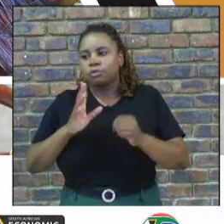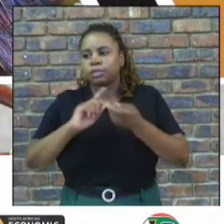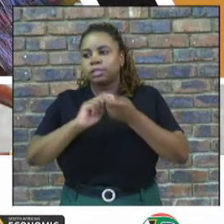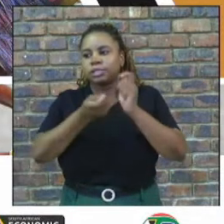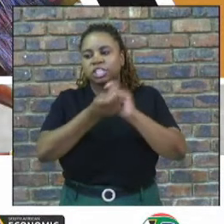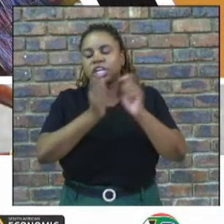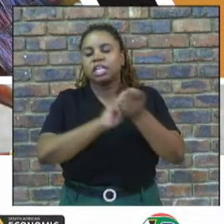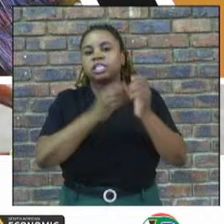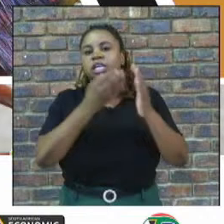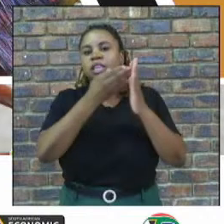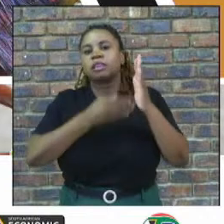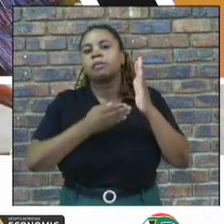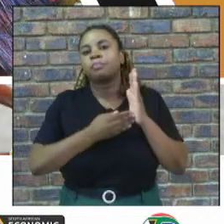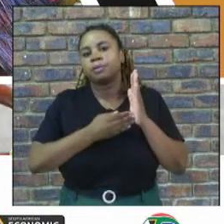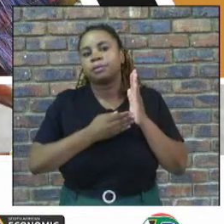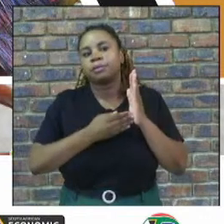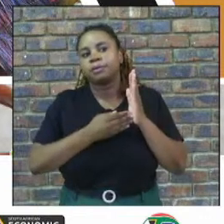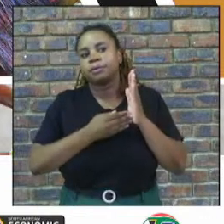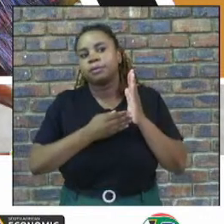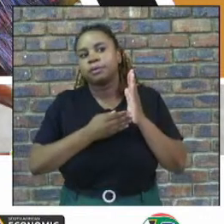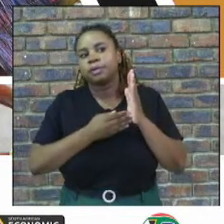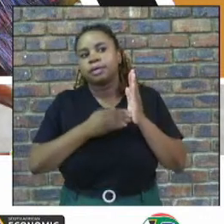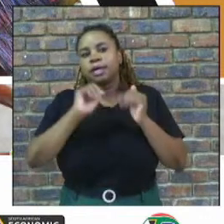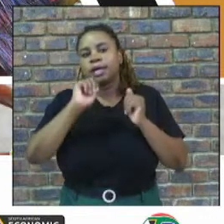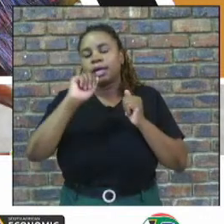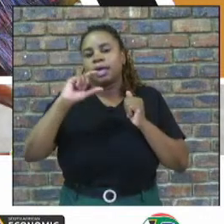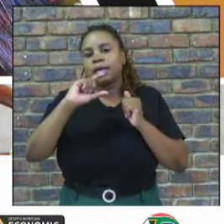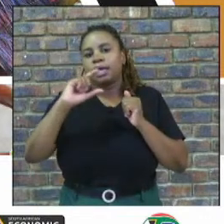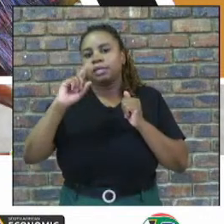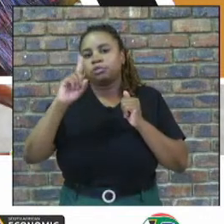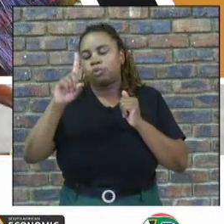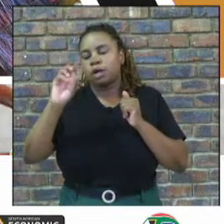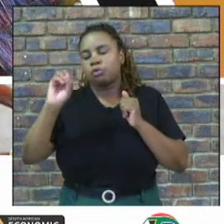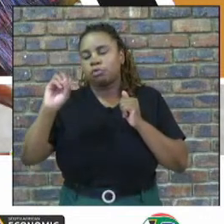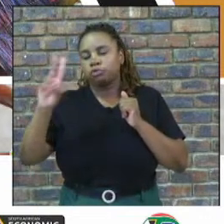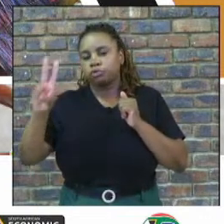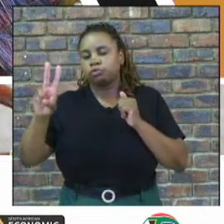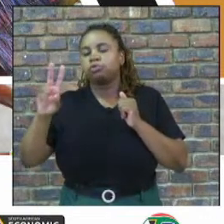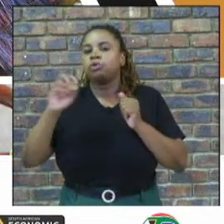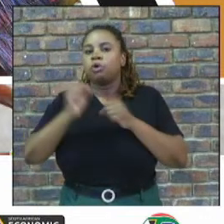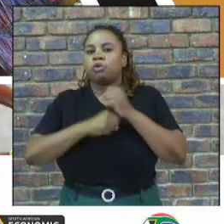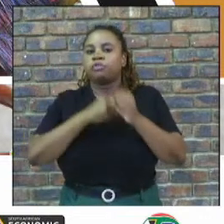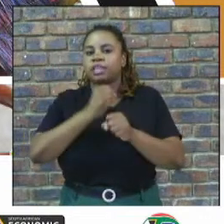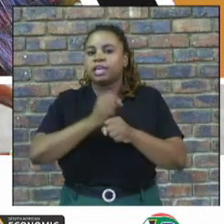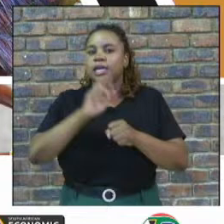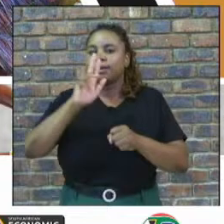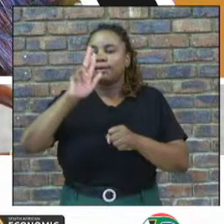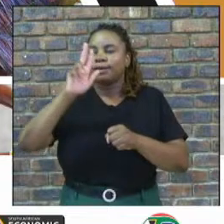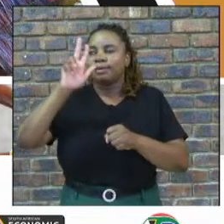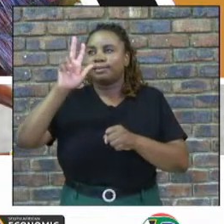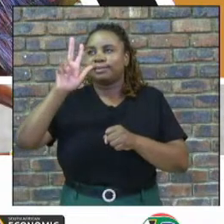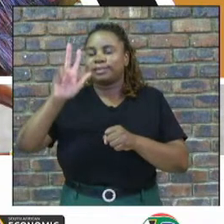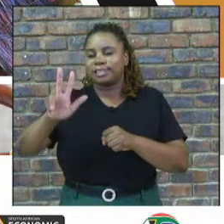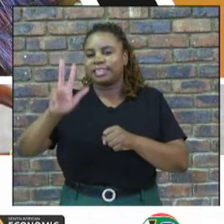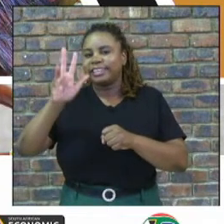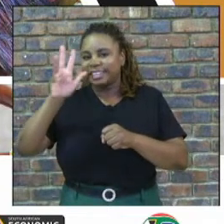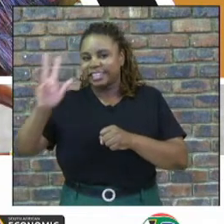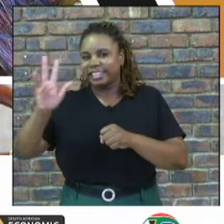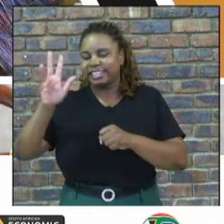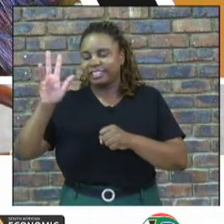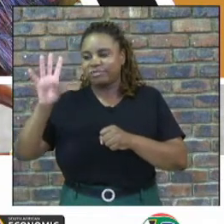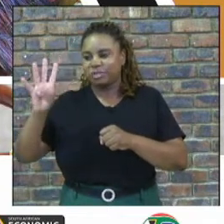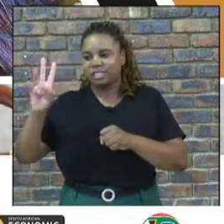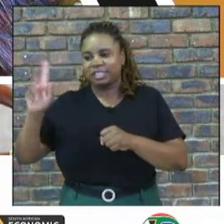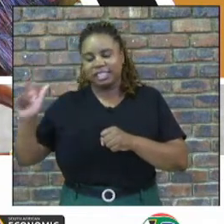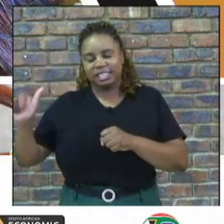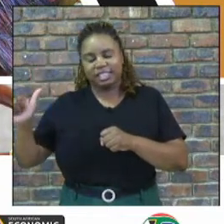Small Enterprise Act 102 of 1996. My duty here is to the presentation